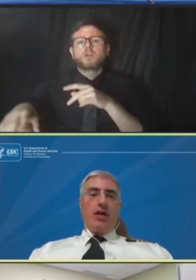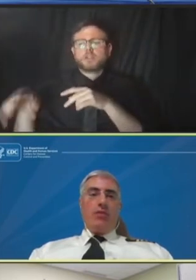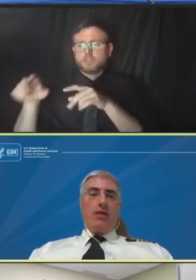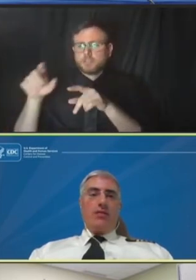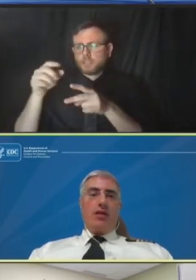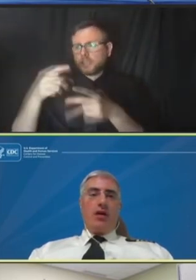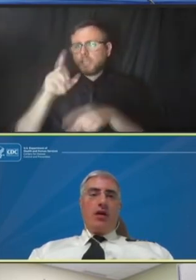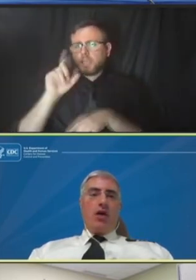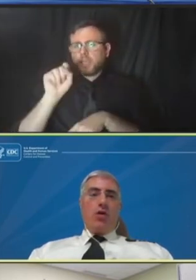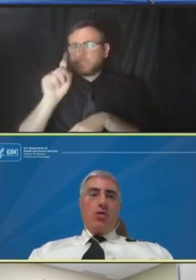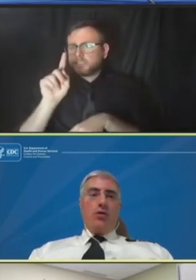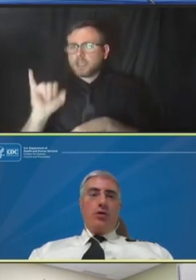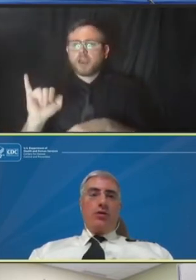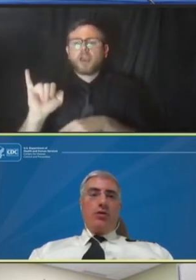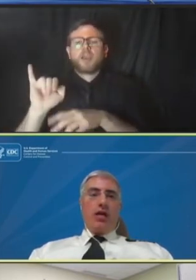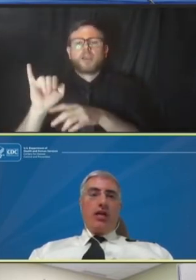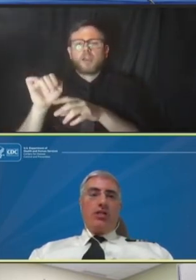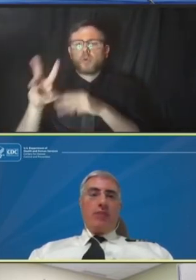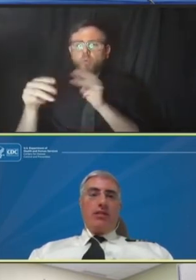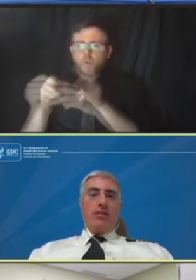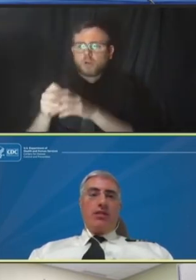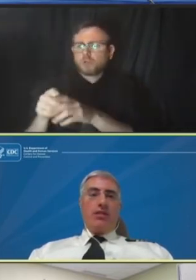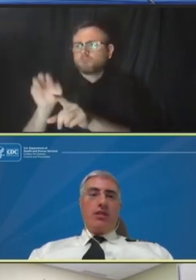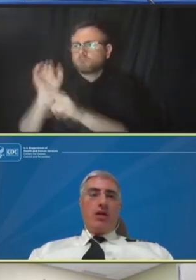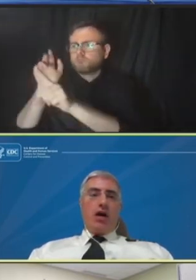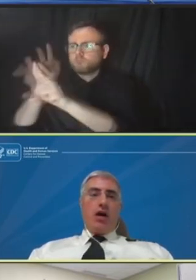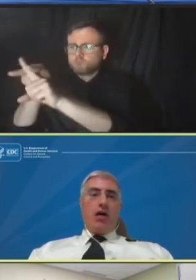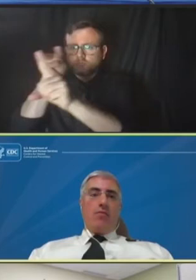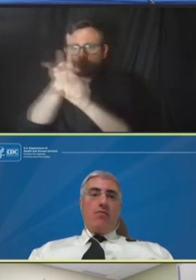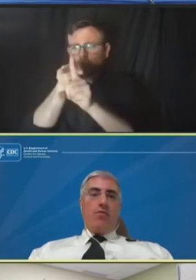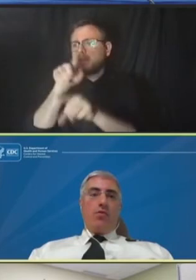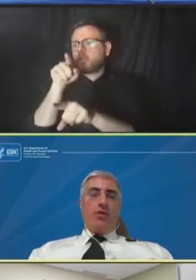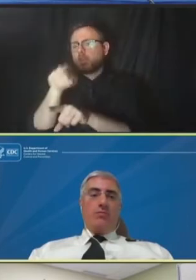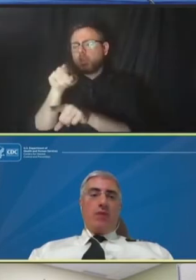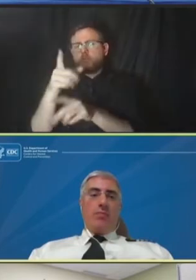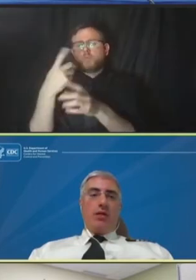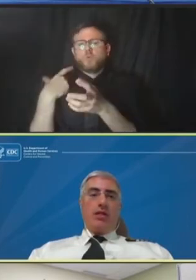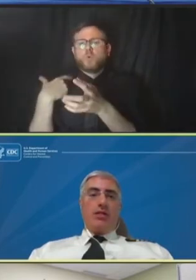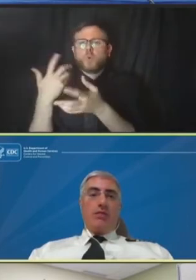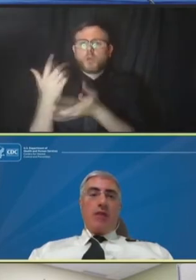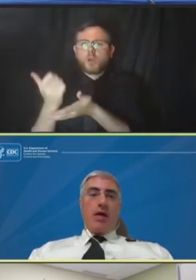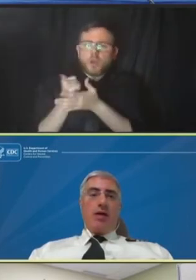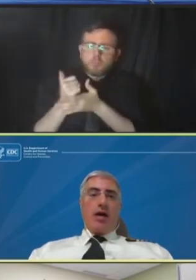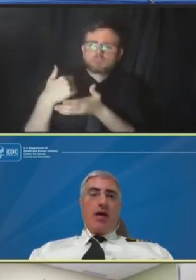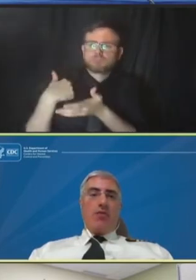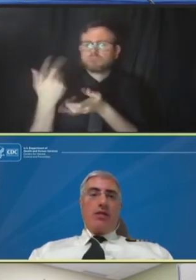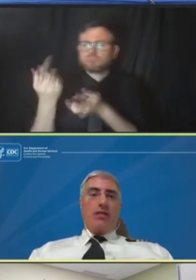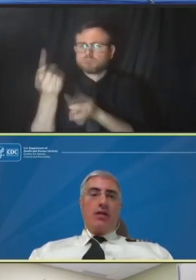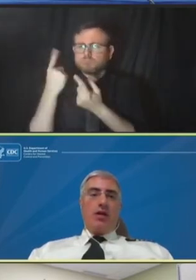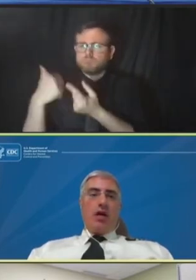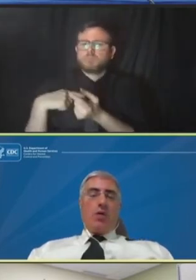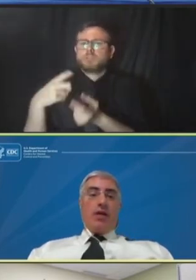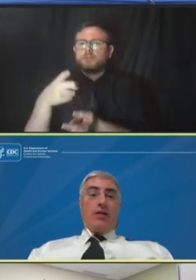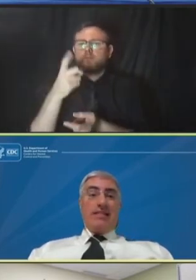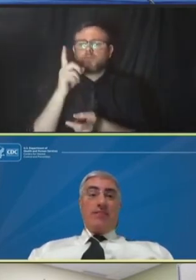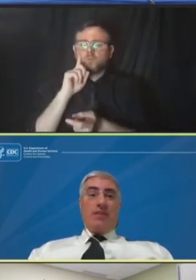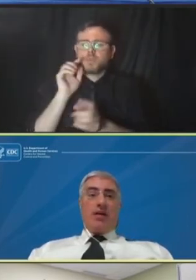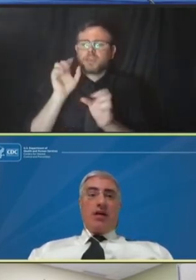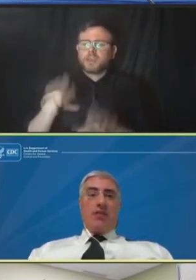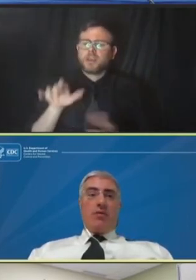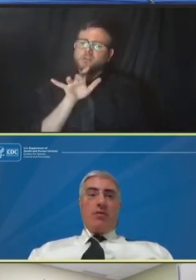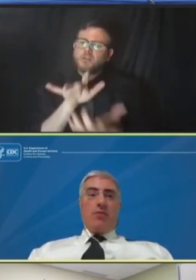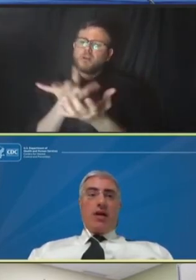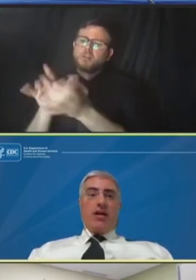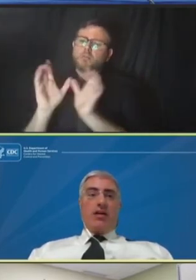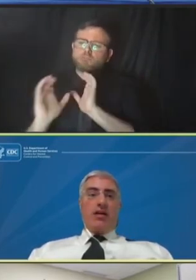really help us hone those communication messages for these populations that may be at higher risk, while at the same